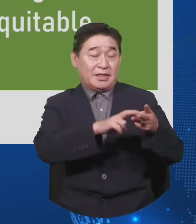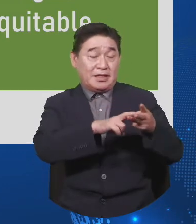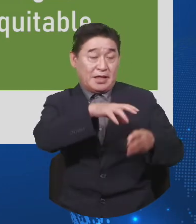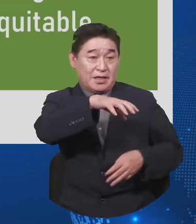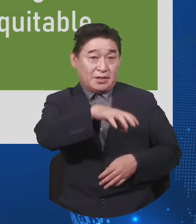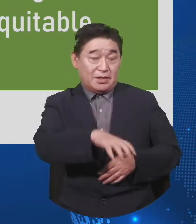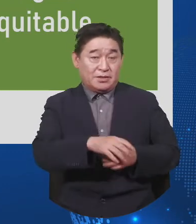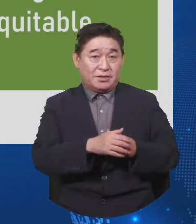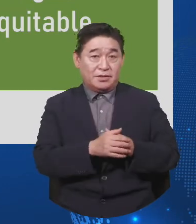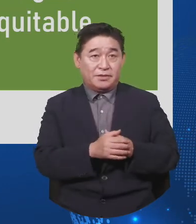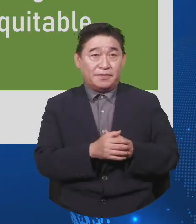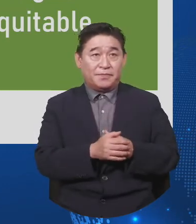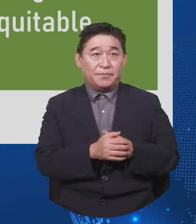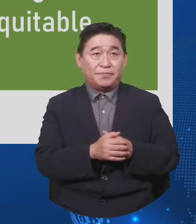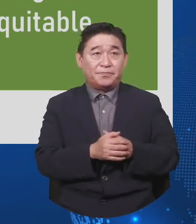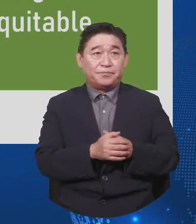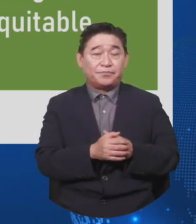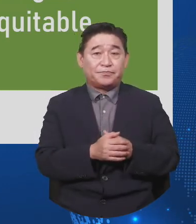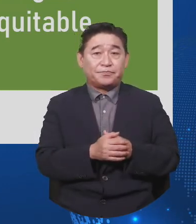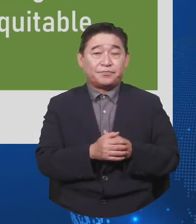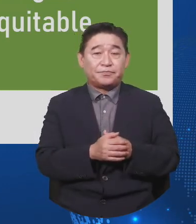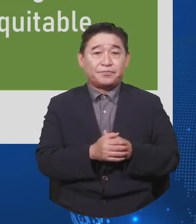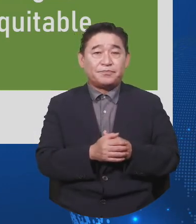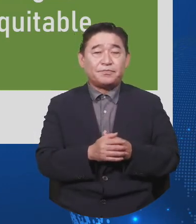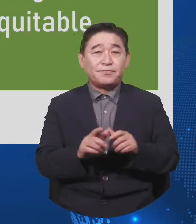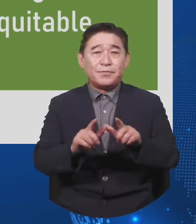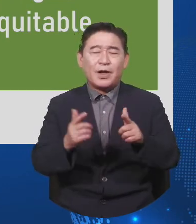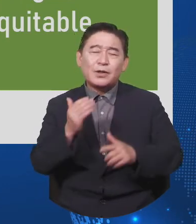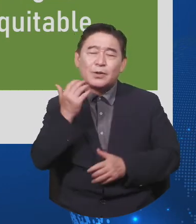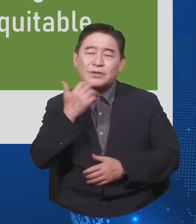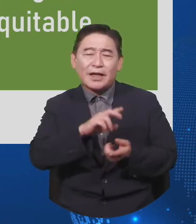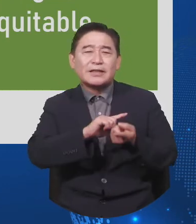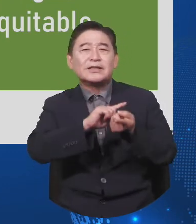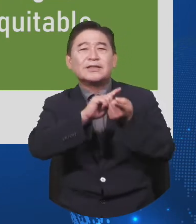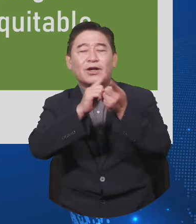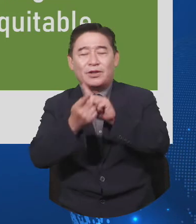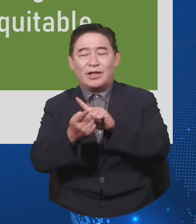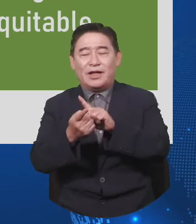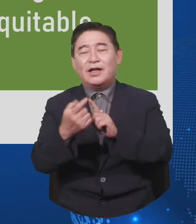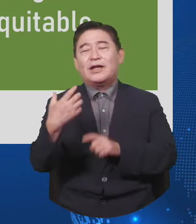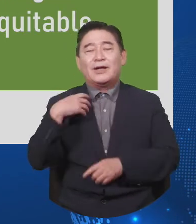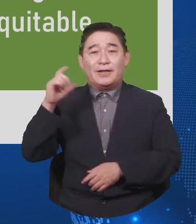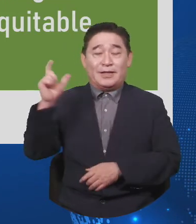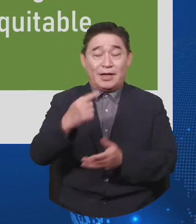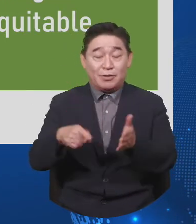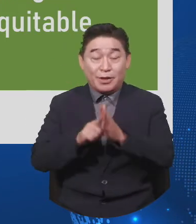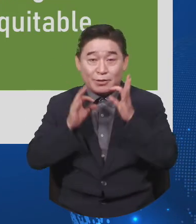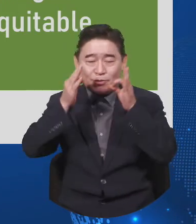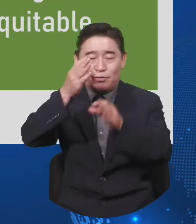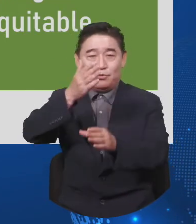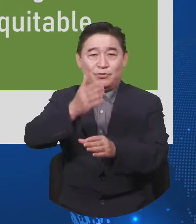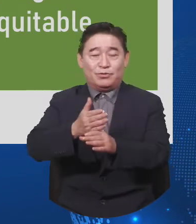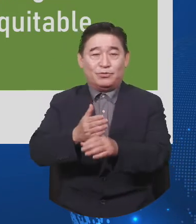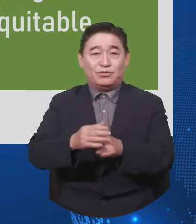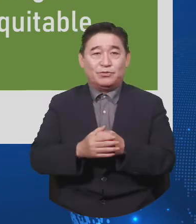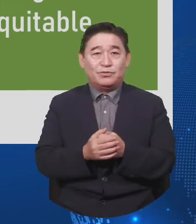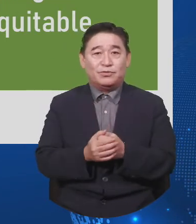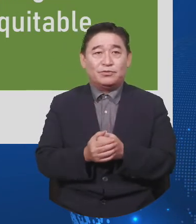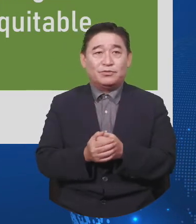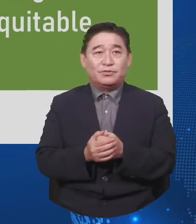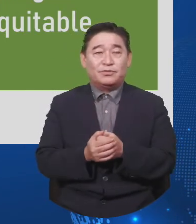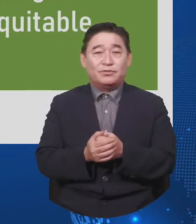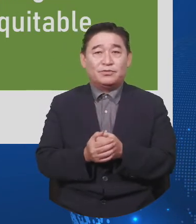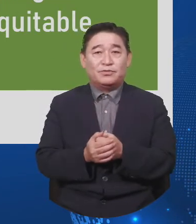our facilitating role in this area. And to give you a quick example, to support